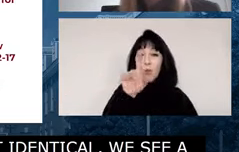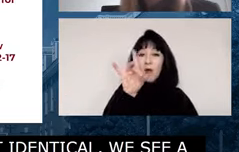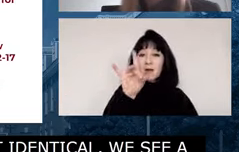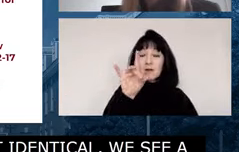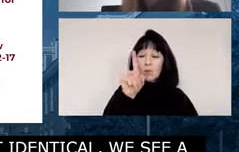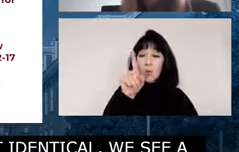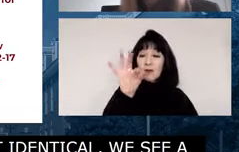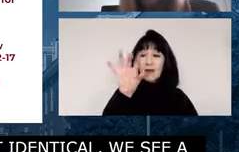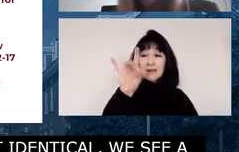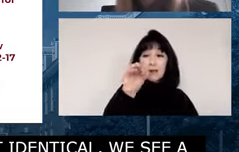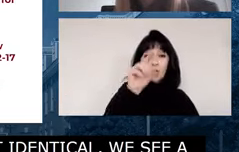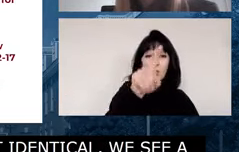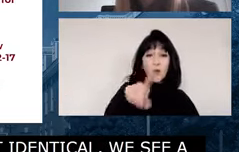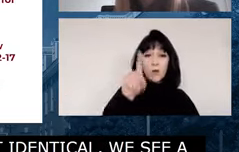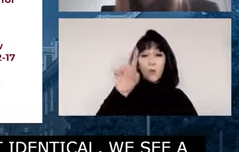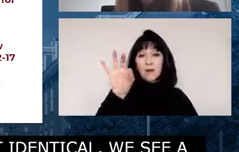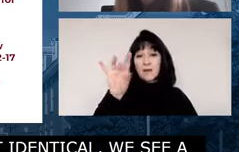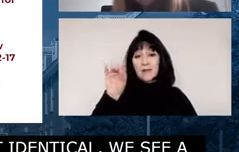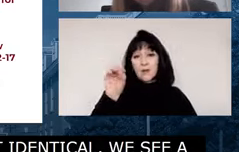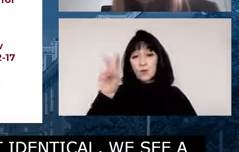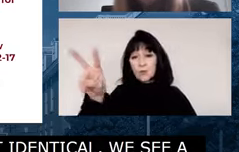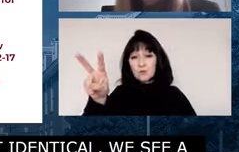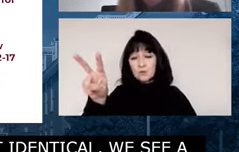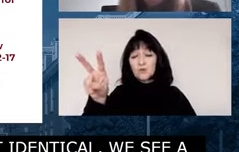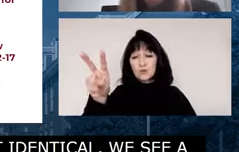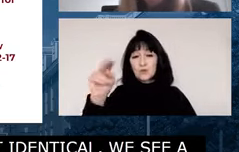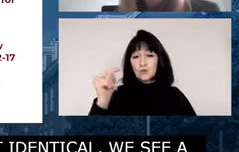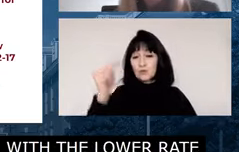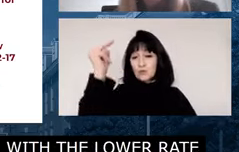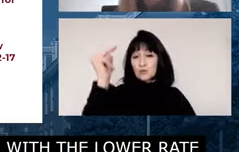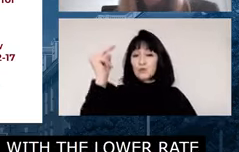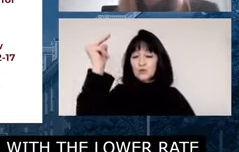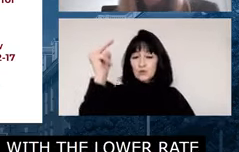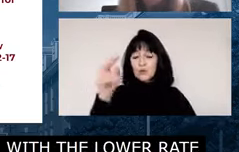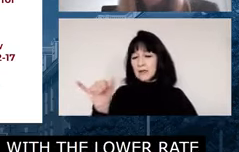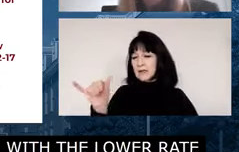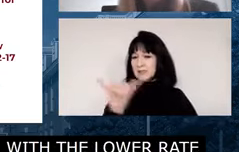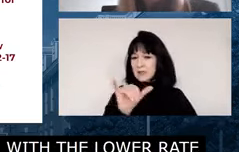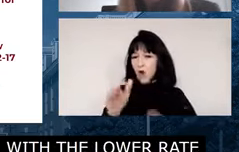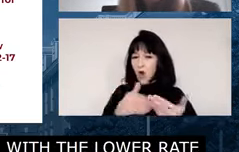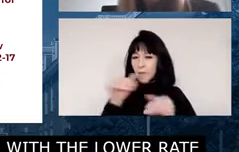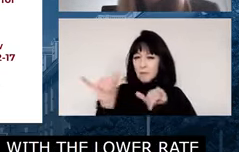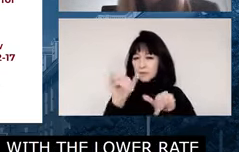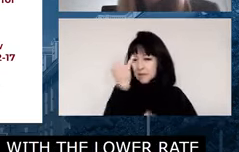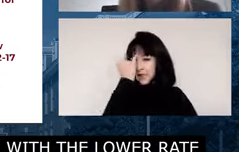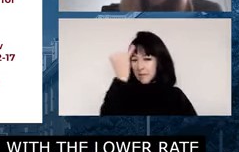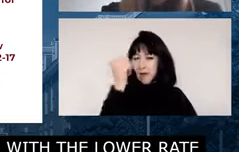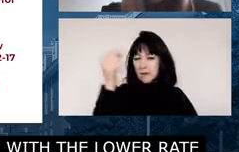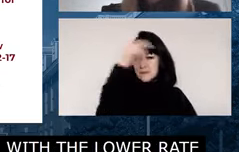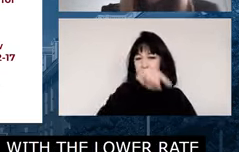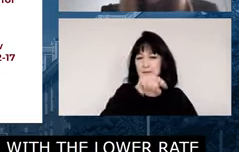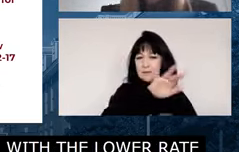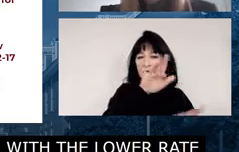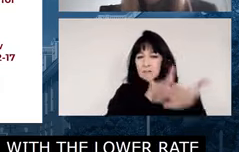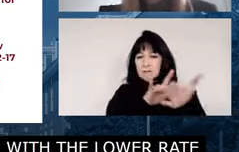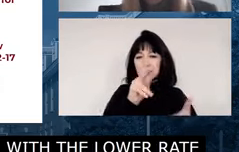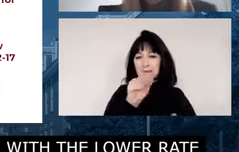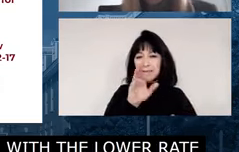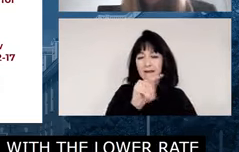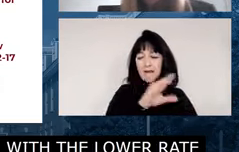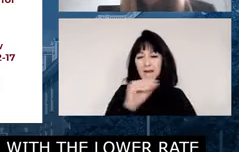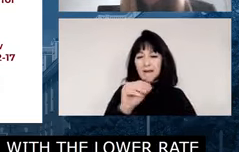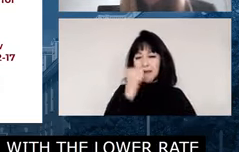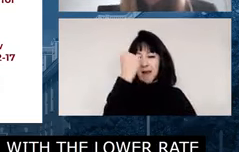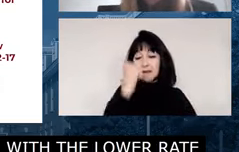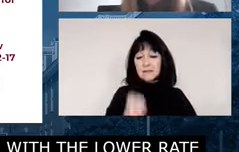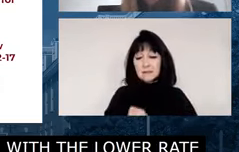and 19802, as well as Kent and Western Sussex County. These data help us all